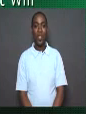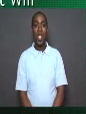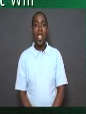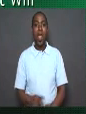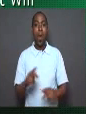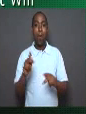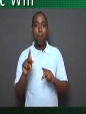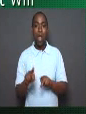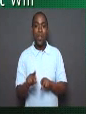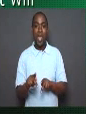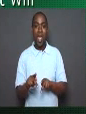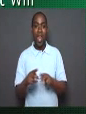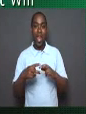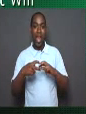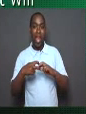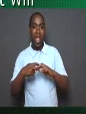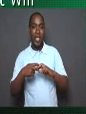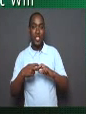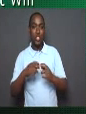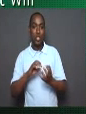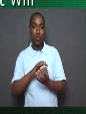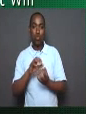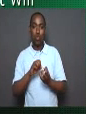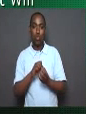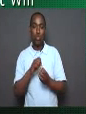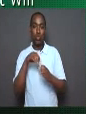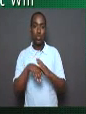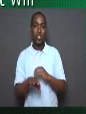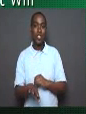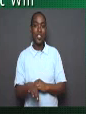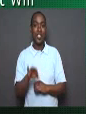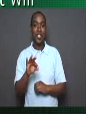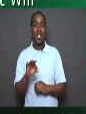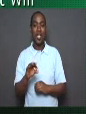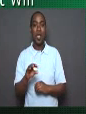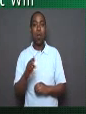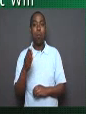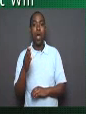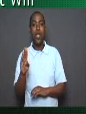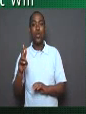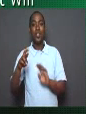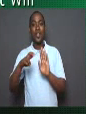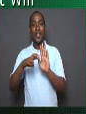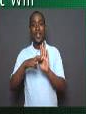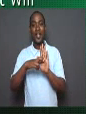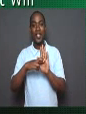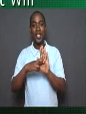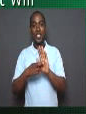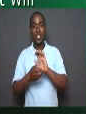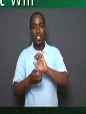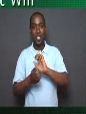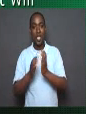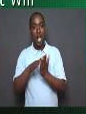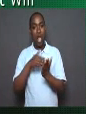When peptide links are present in a solution, the biuret reagent